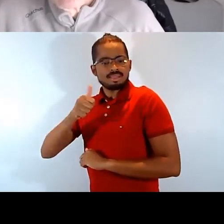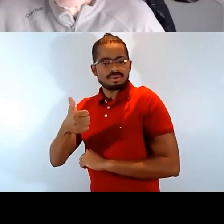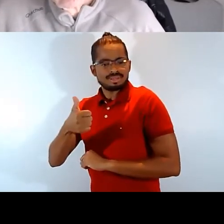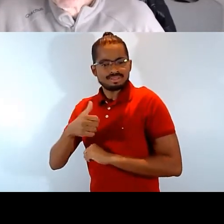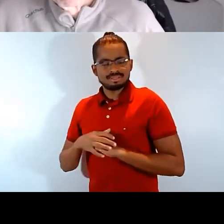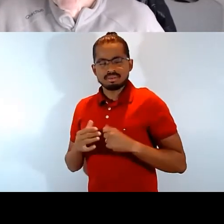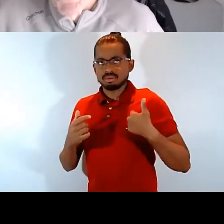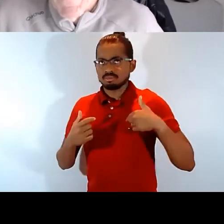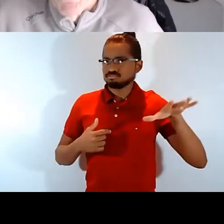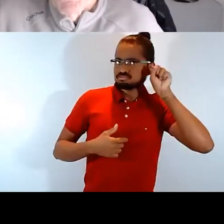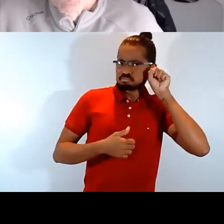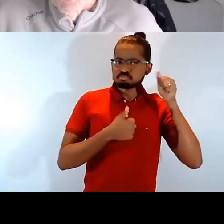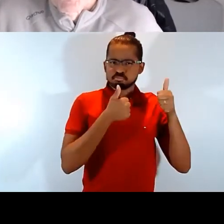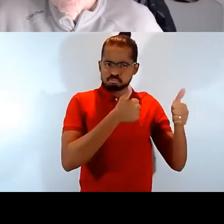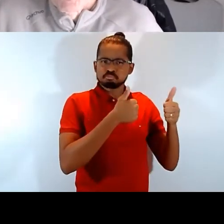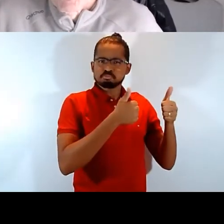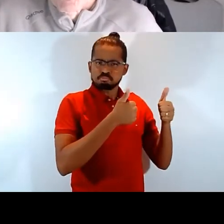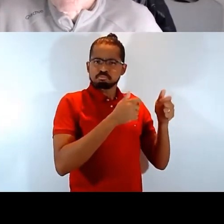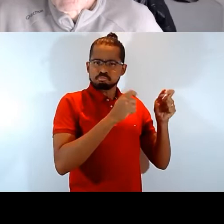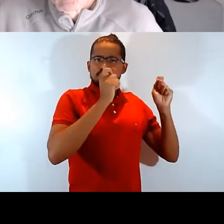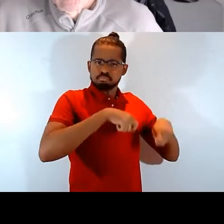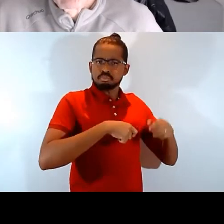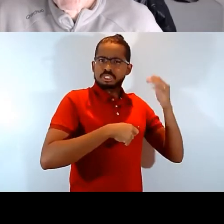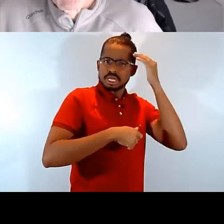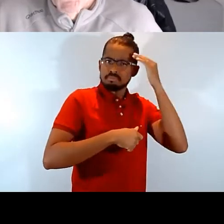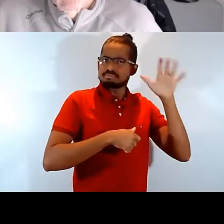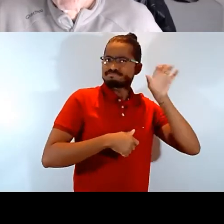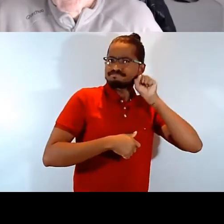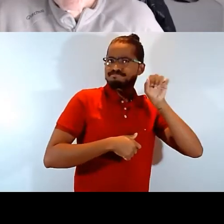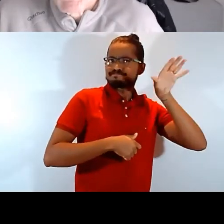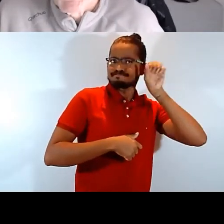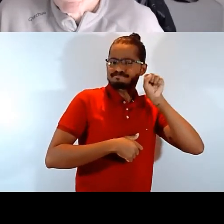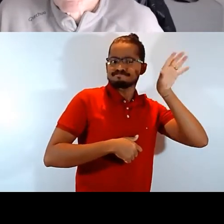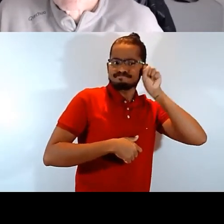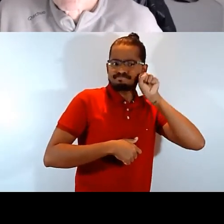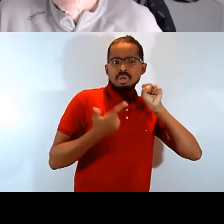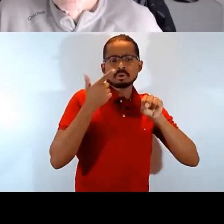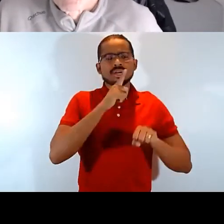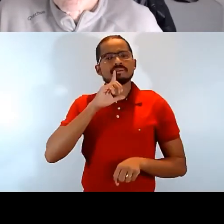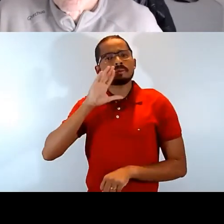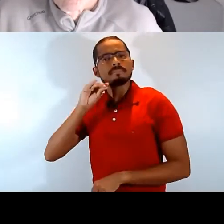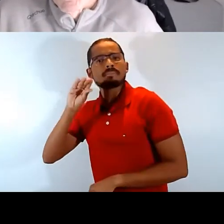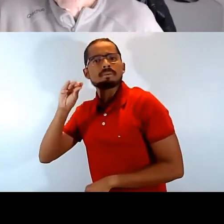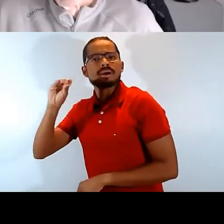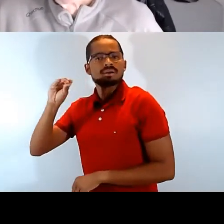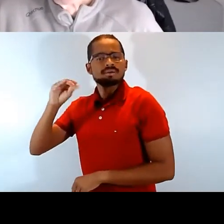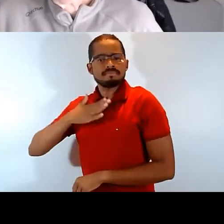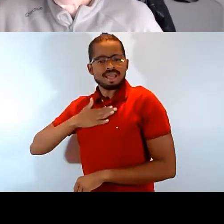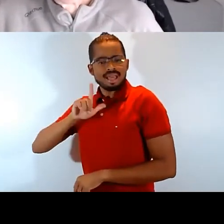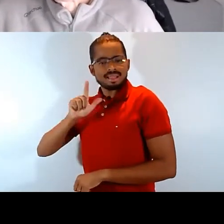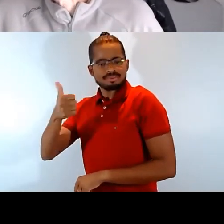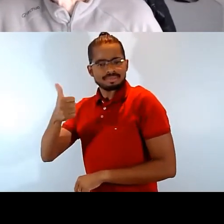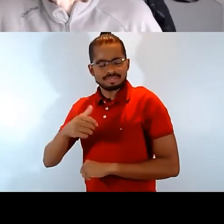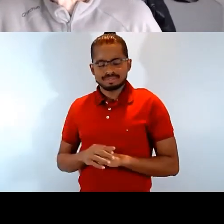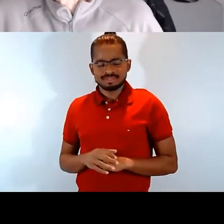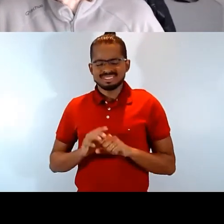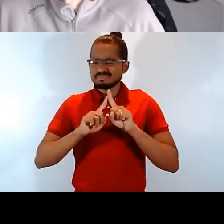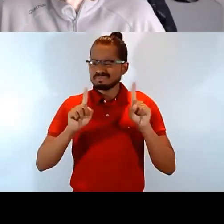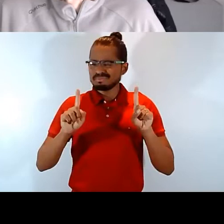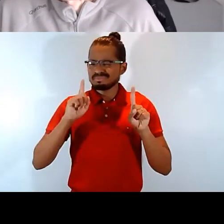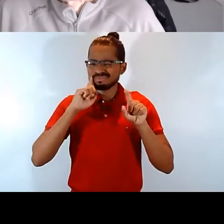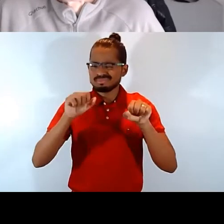Well, I soon found out that this was not realistic. And a few things